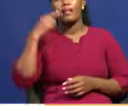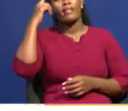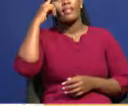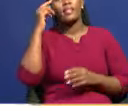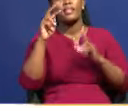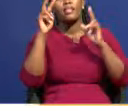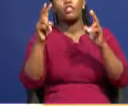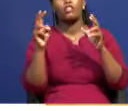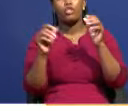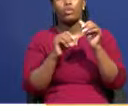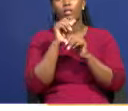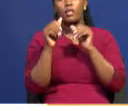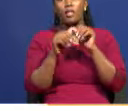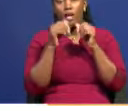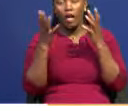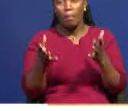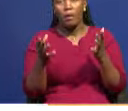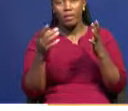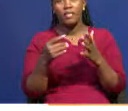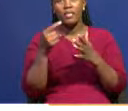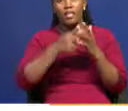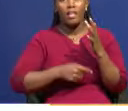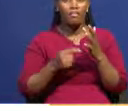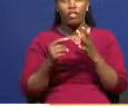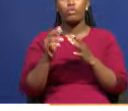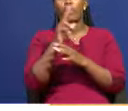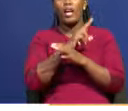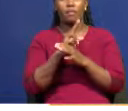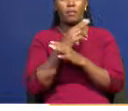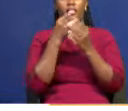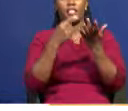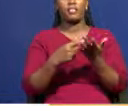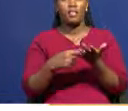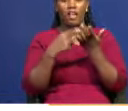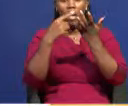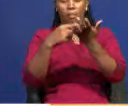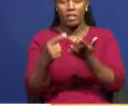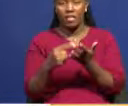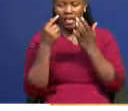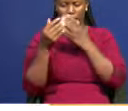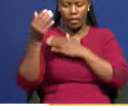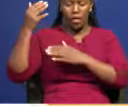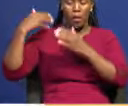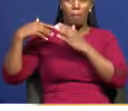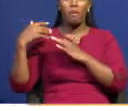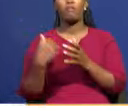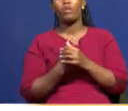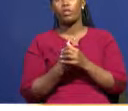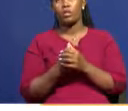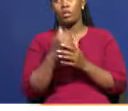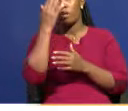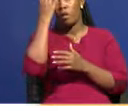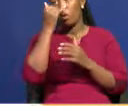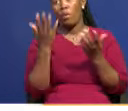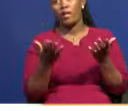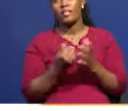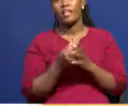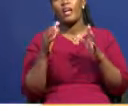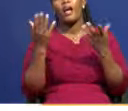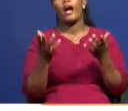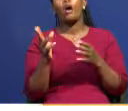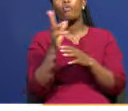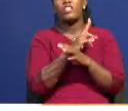of how we revenue expenditure, which we've discussed here before, mm-hmm. is a big issue here, because one of the things that how we spend our budget